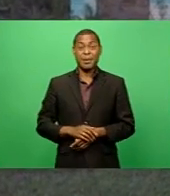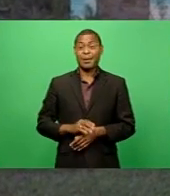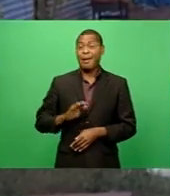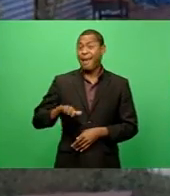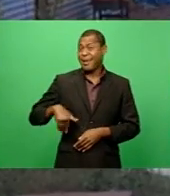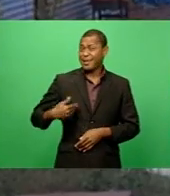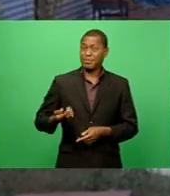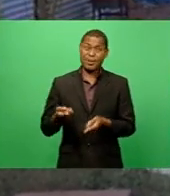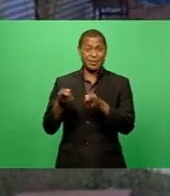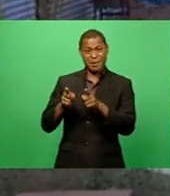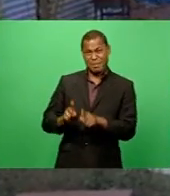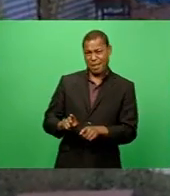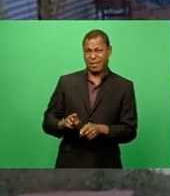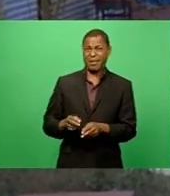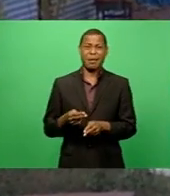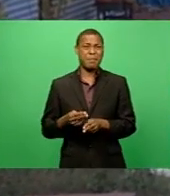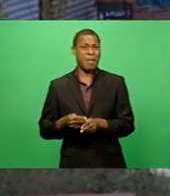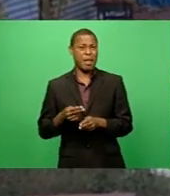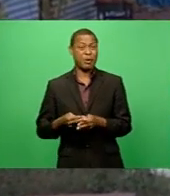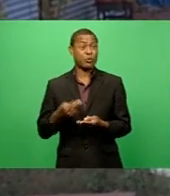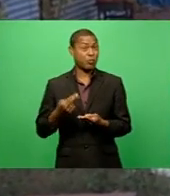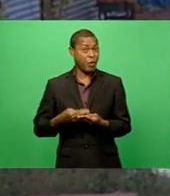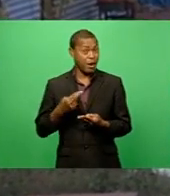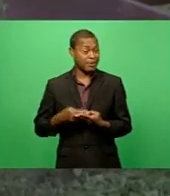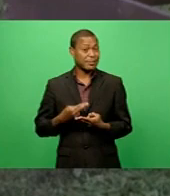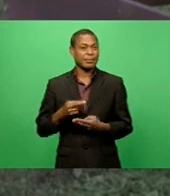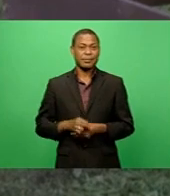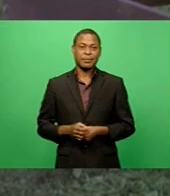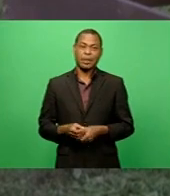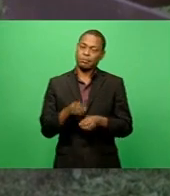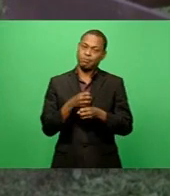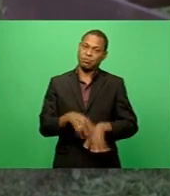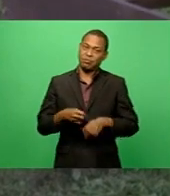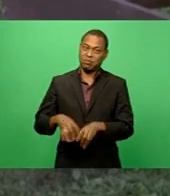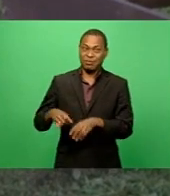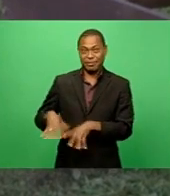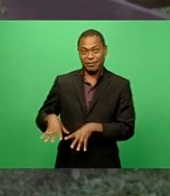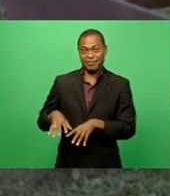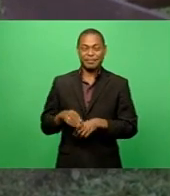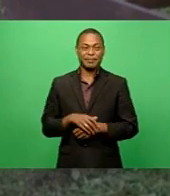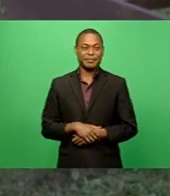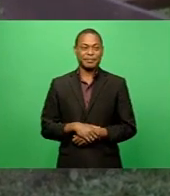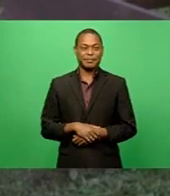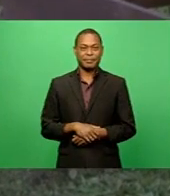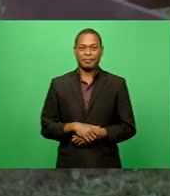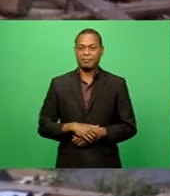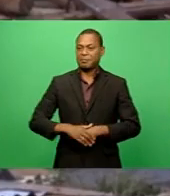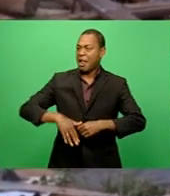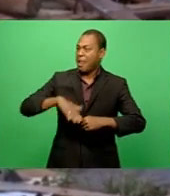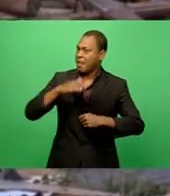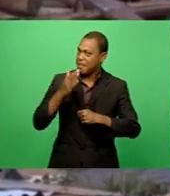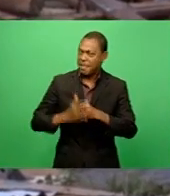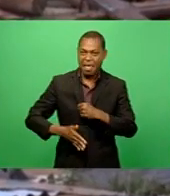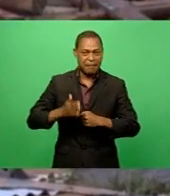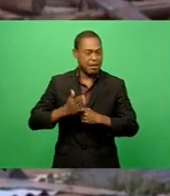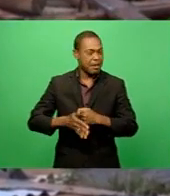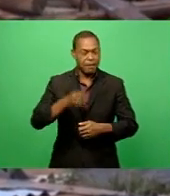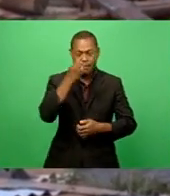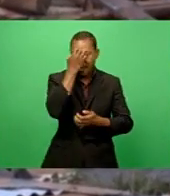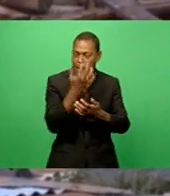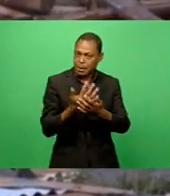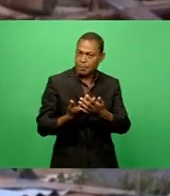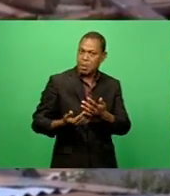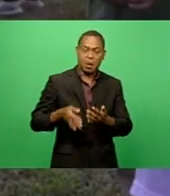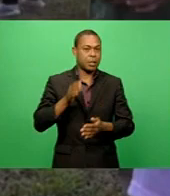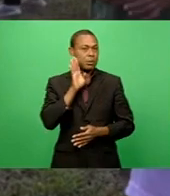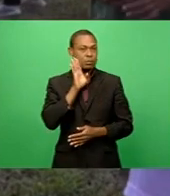had planted some rice. Even that has been destroyed. I have never experienced anything like this in my